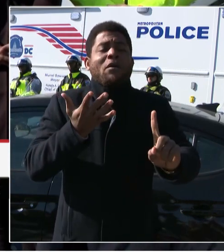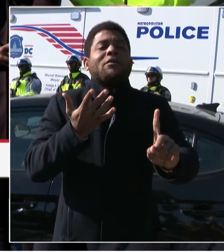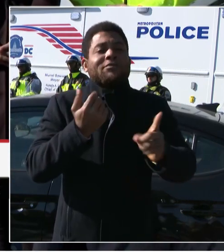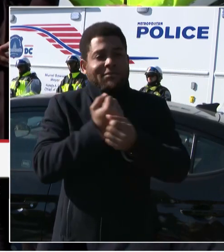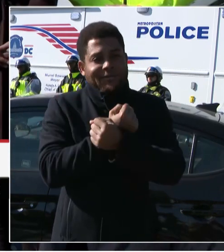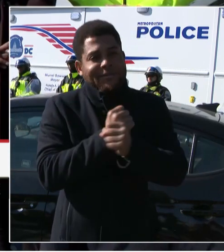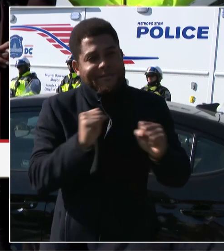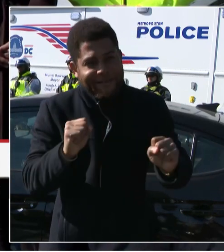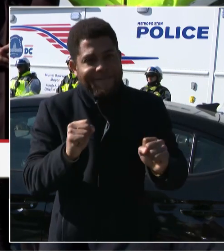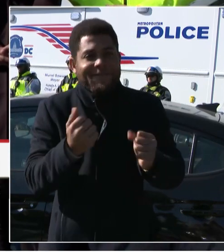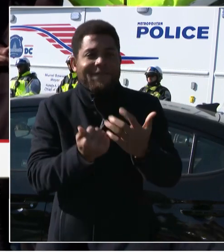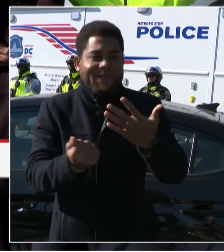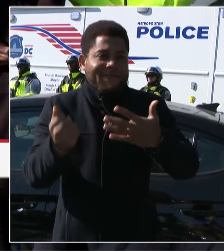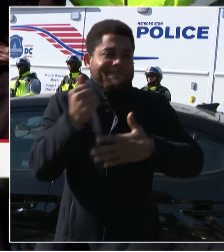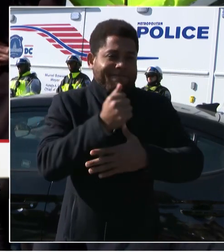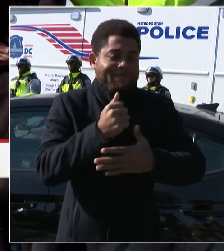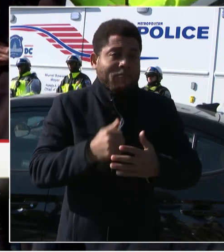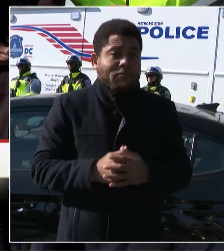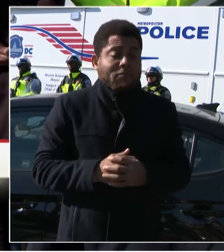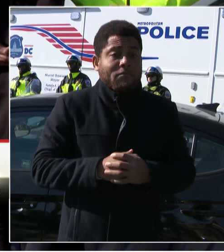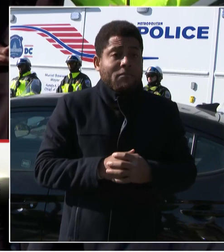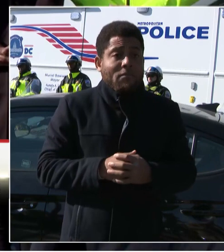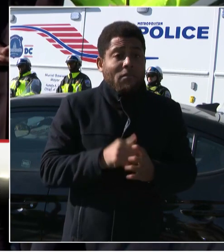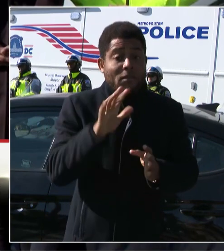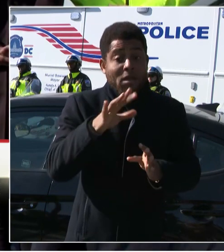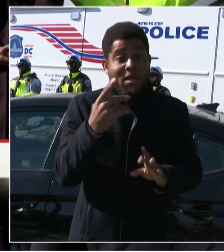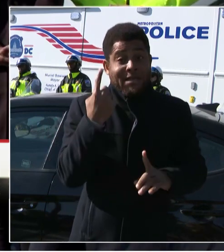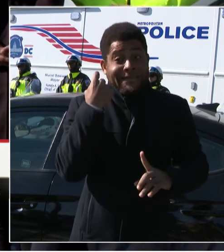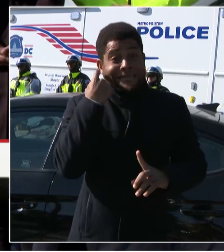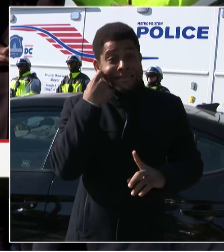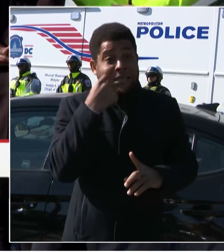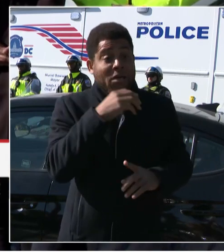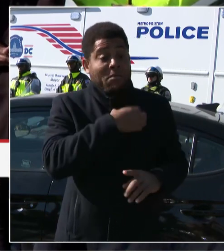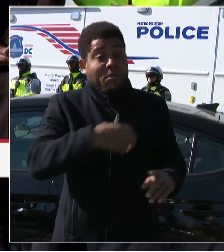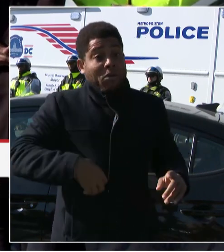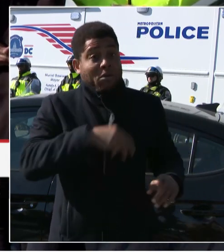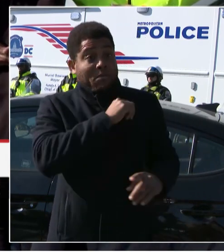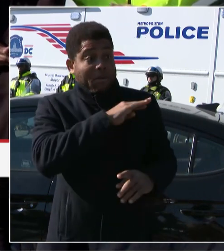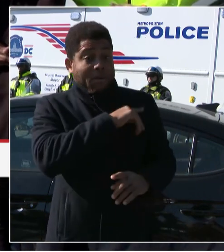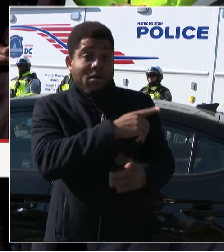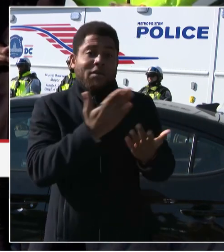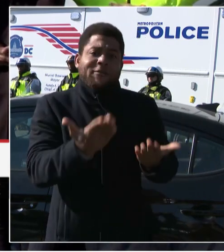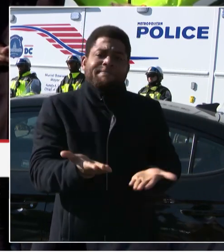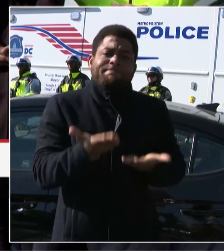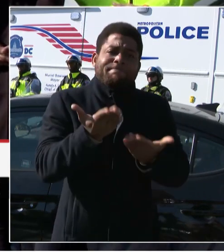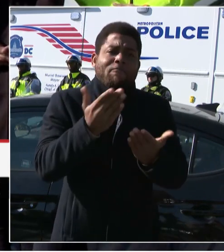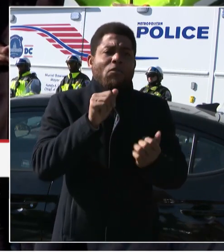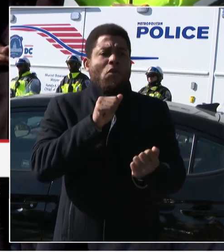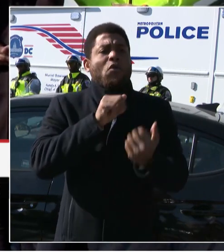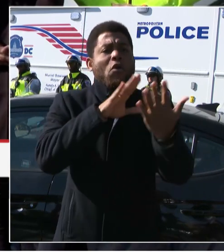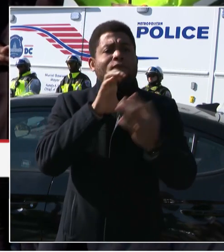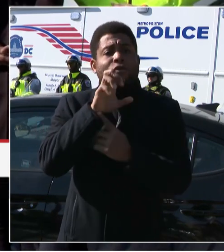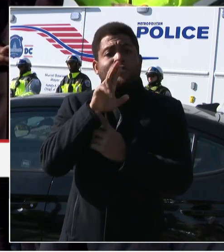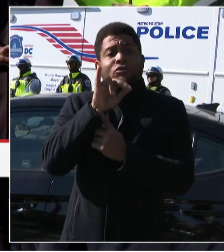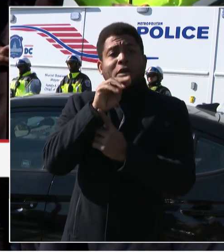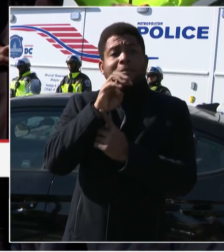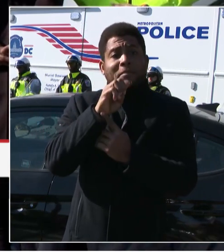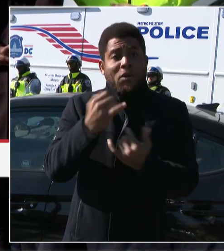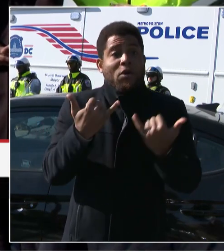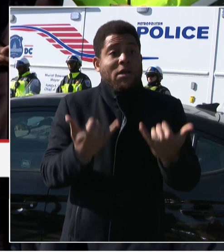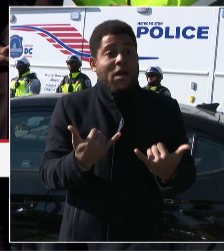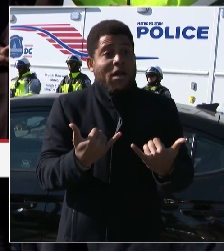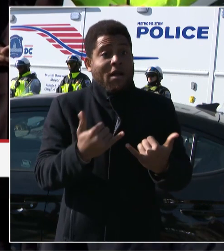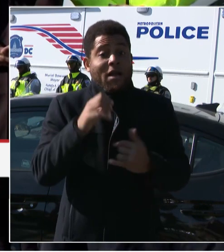Crime Trends Now Act, or NOW Act for short. Act Now, in my opinion, aims to slow crime